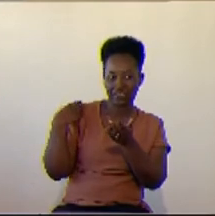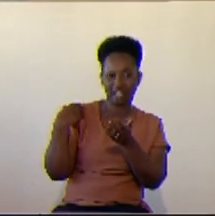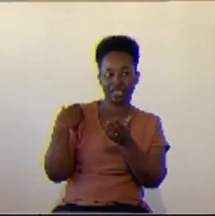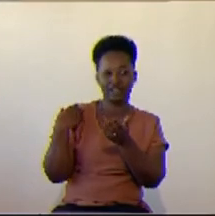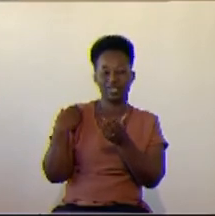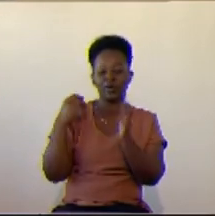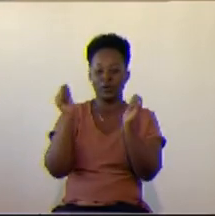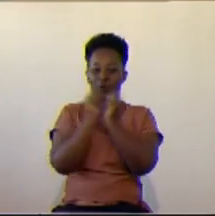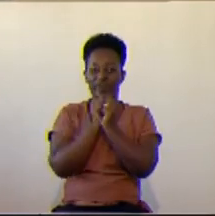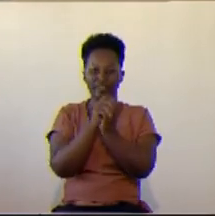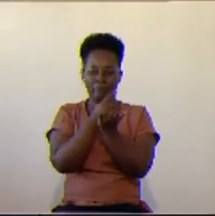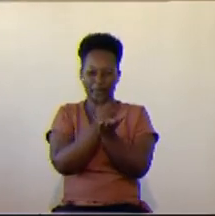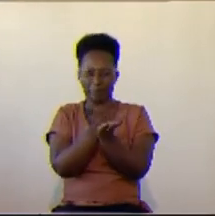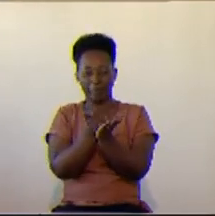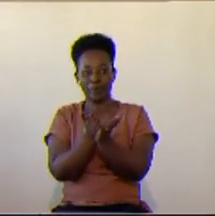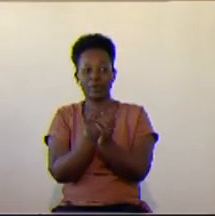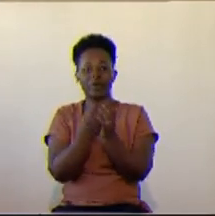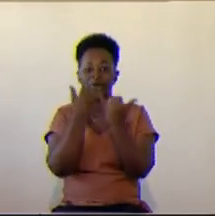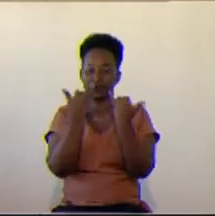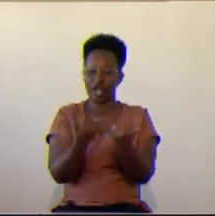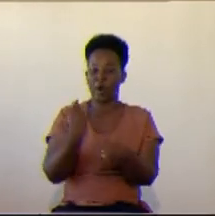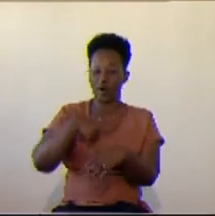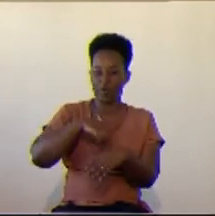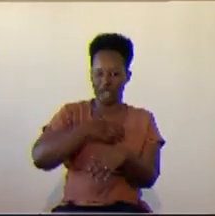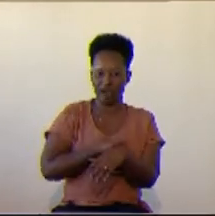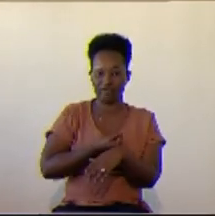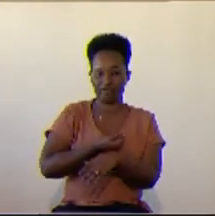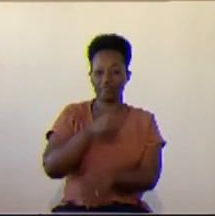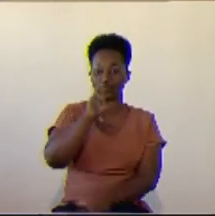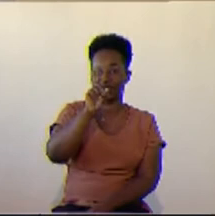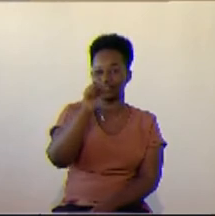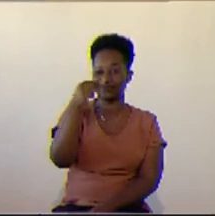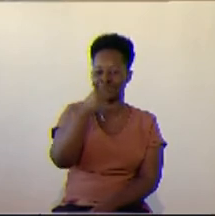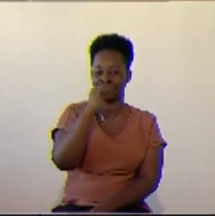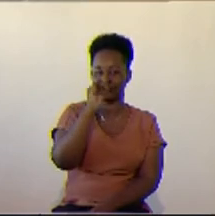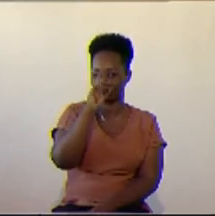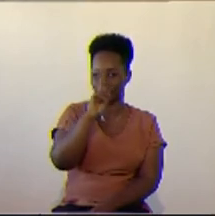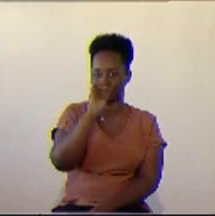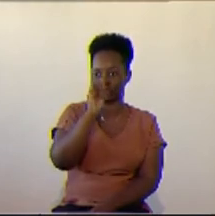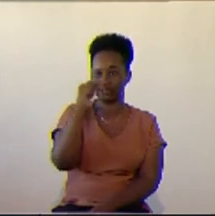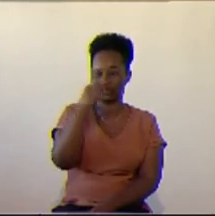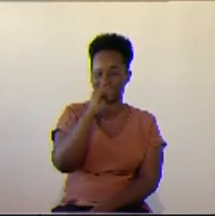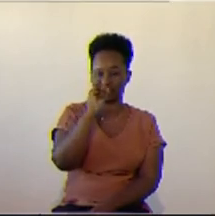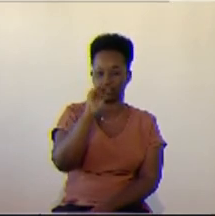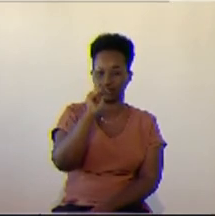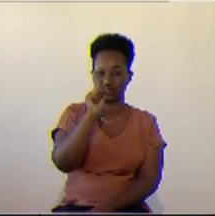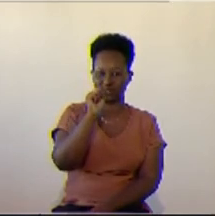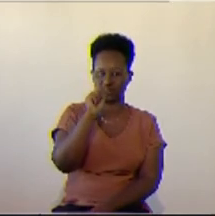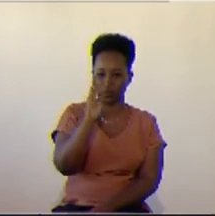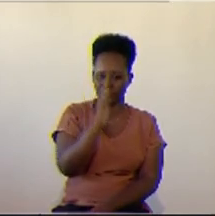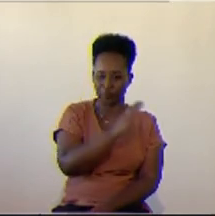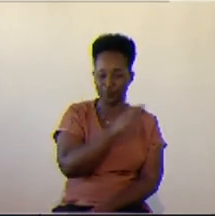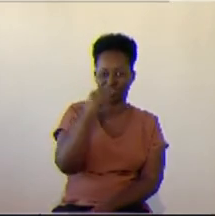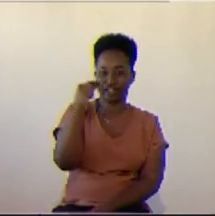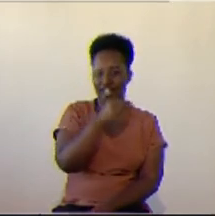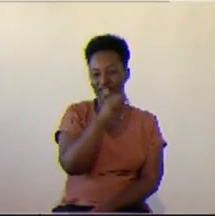a pointer, we now have a digital scale, a digital gadget that we can just